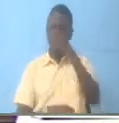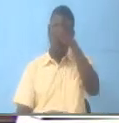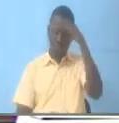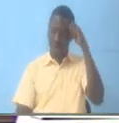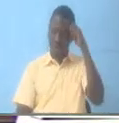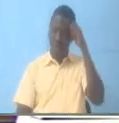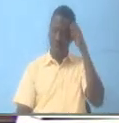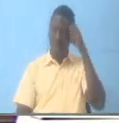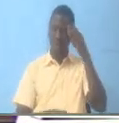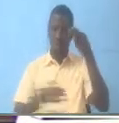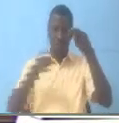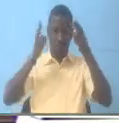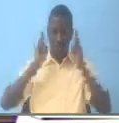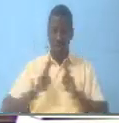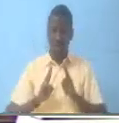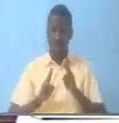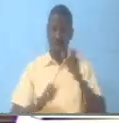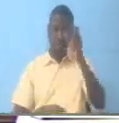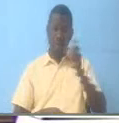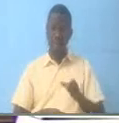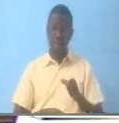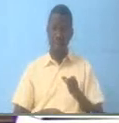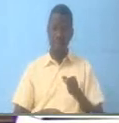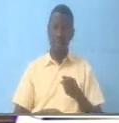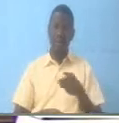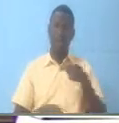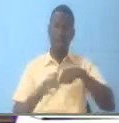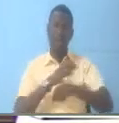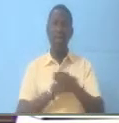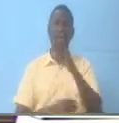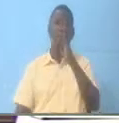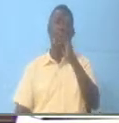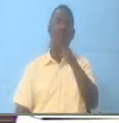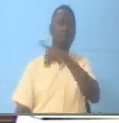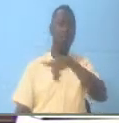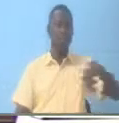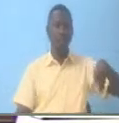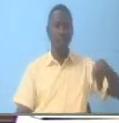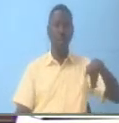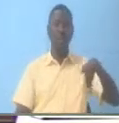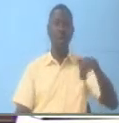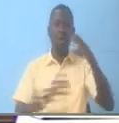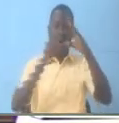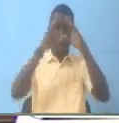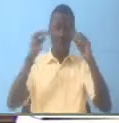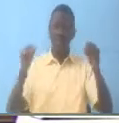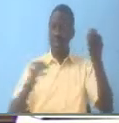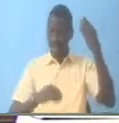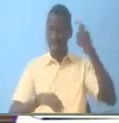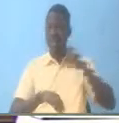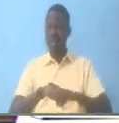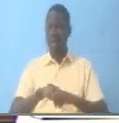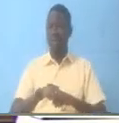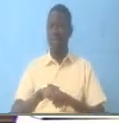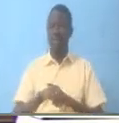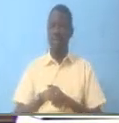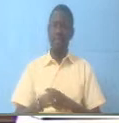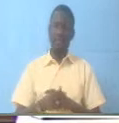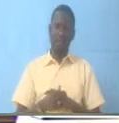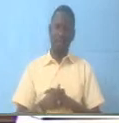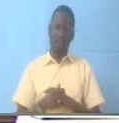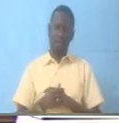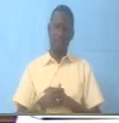prosecutor at the DPP's office, bi nga liggéey foofu nag ci ron office DPP